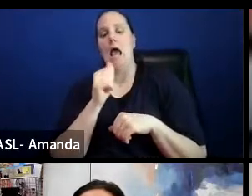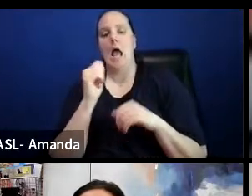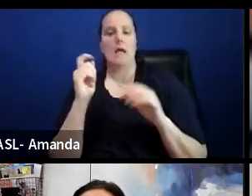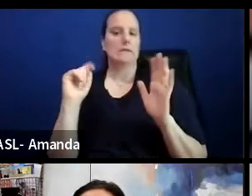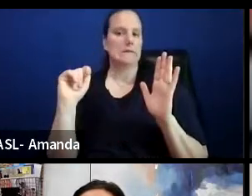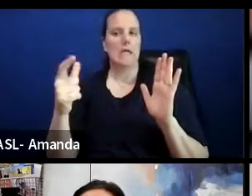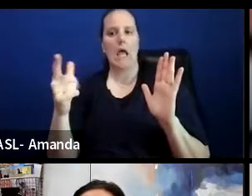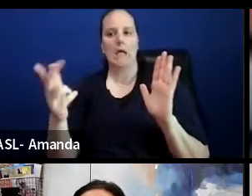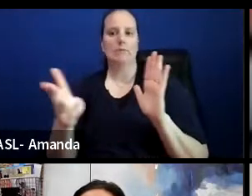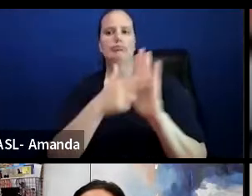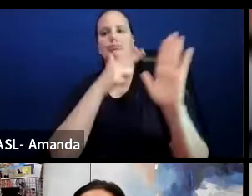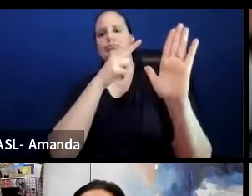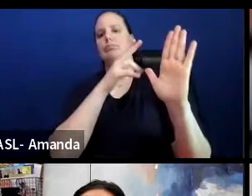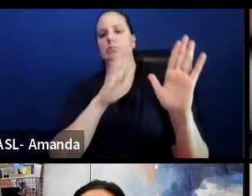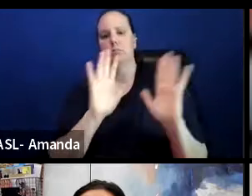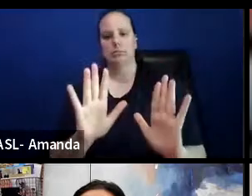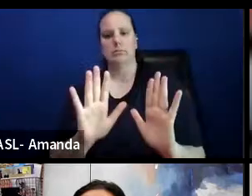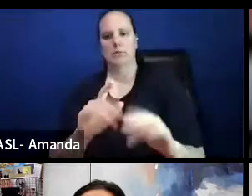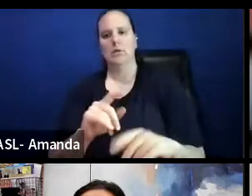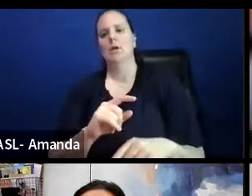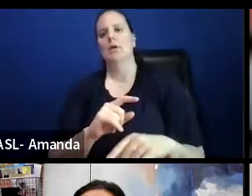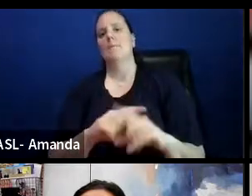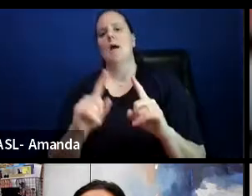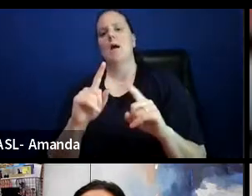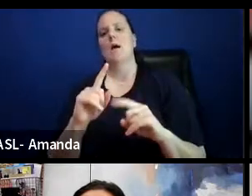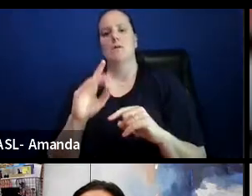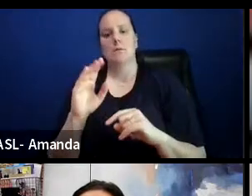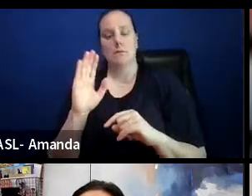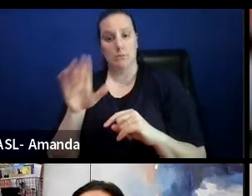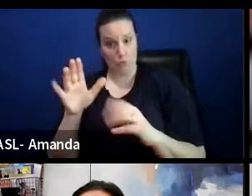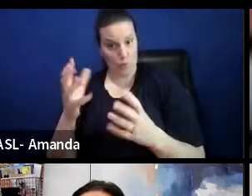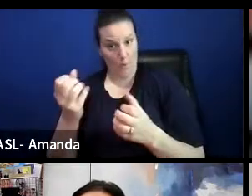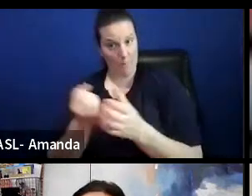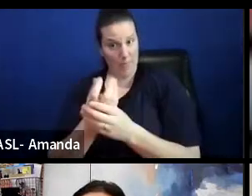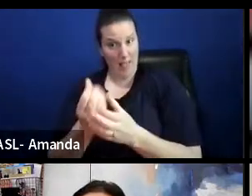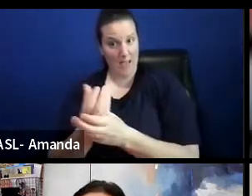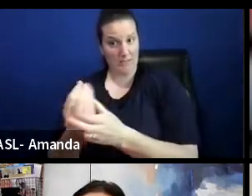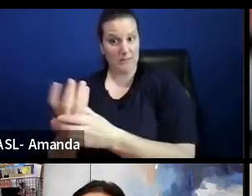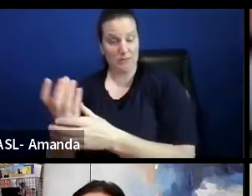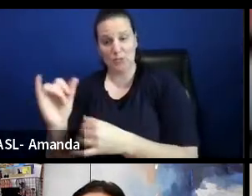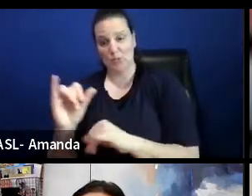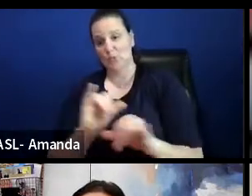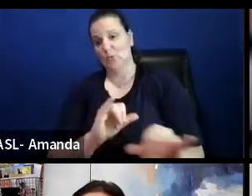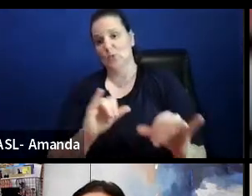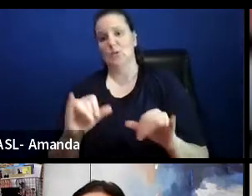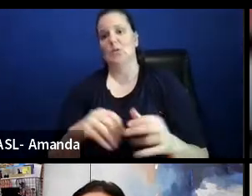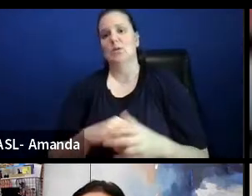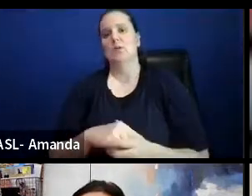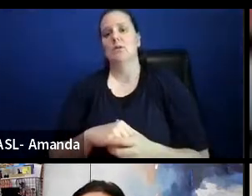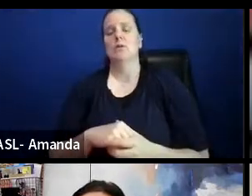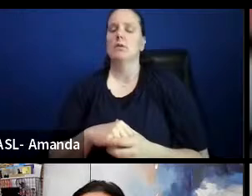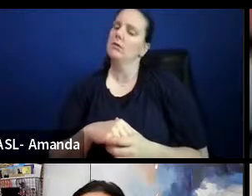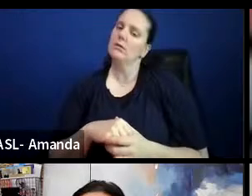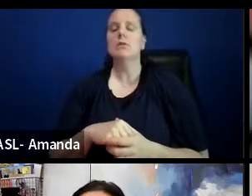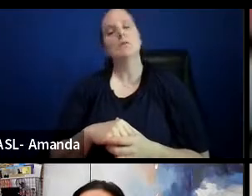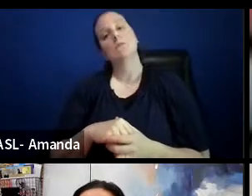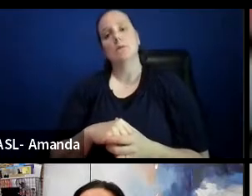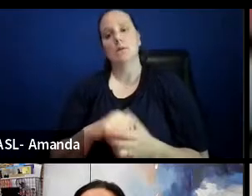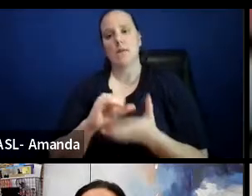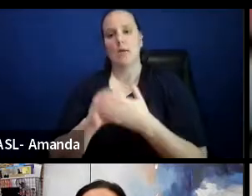it. We're also looking at, do we do plantings that are that